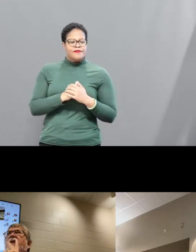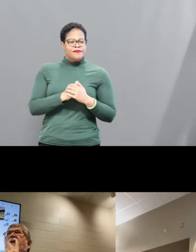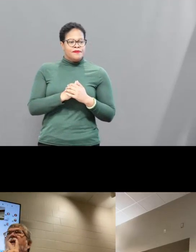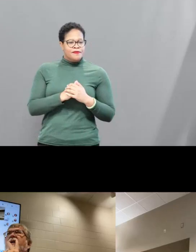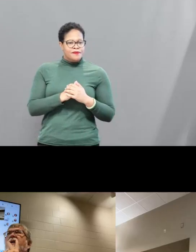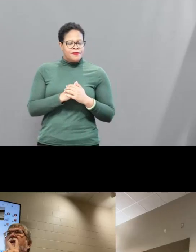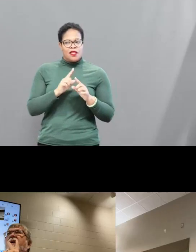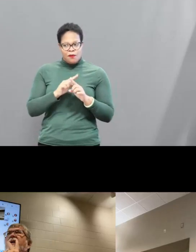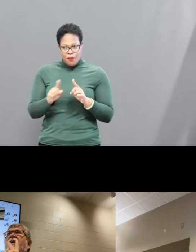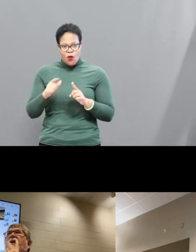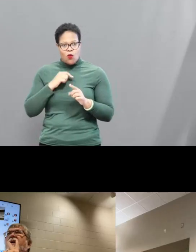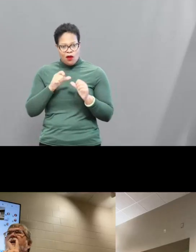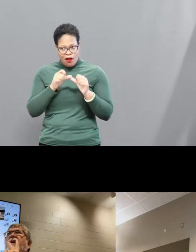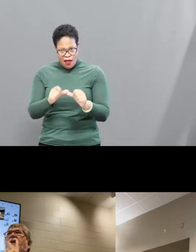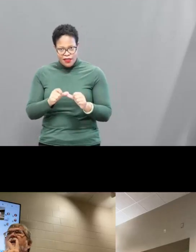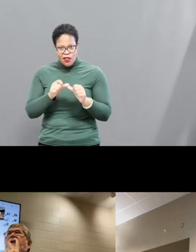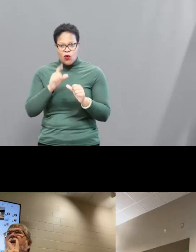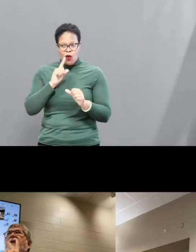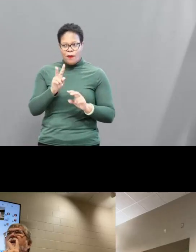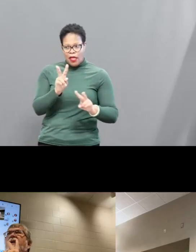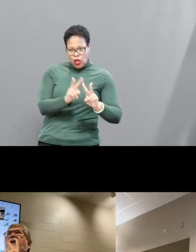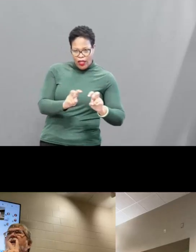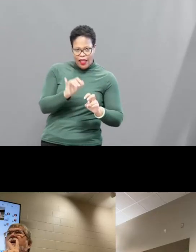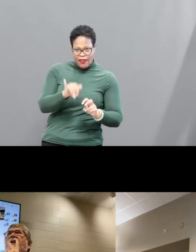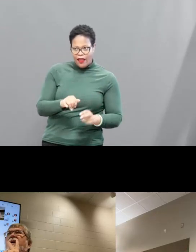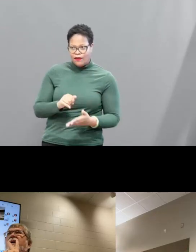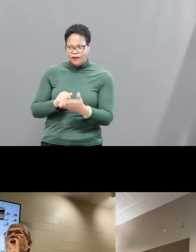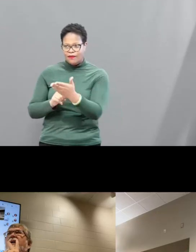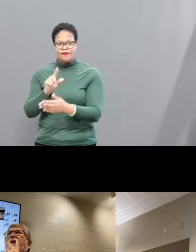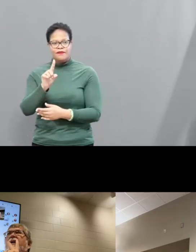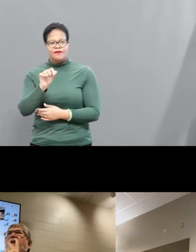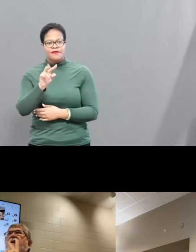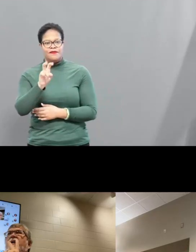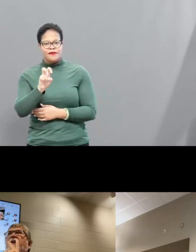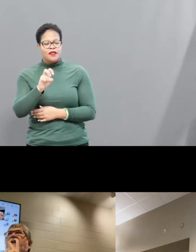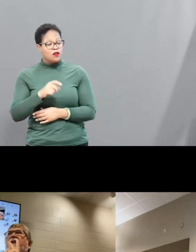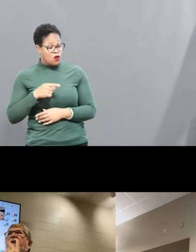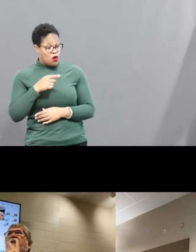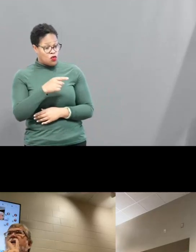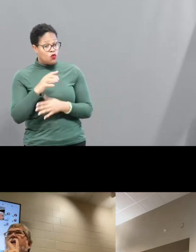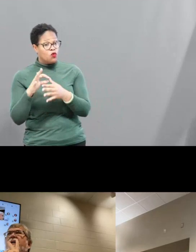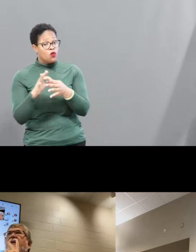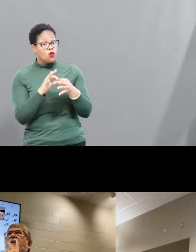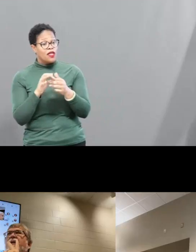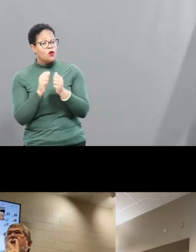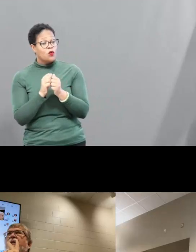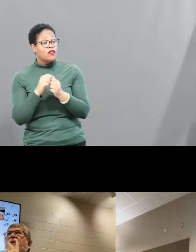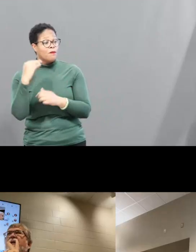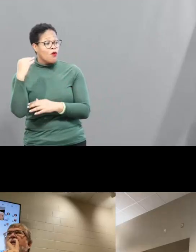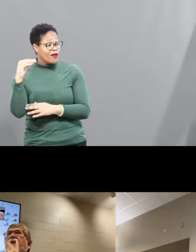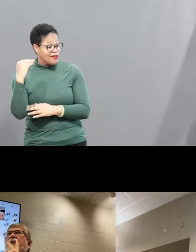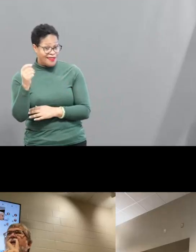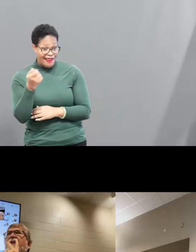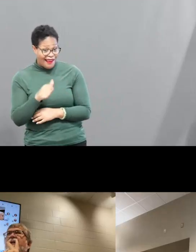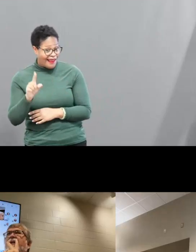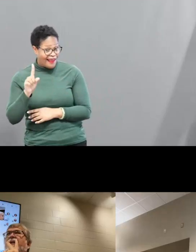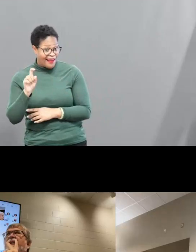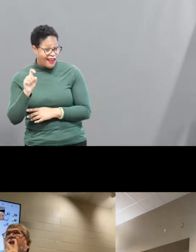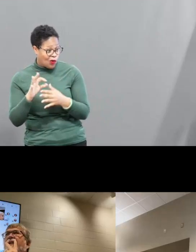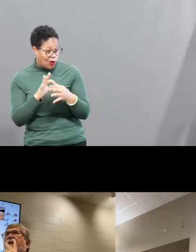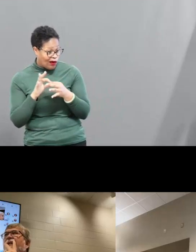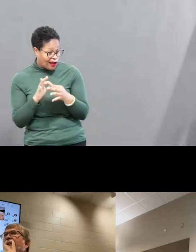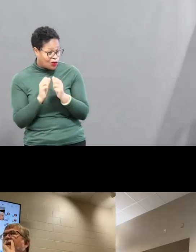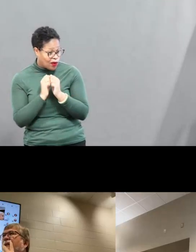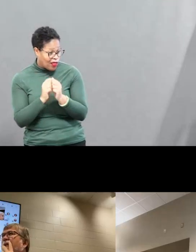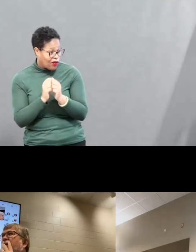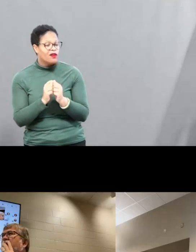but we're constantly, we'll be looking at that, yes. Are you coordinating this with Morganton at all, or? We